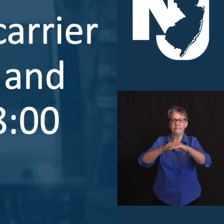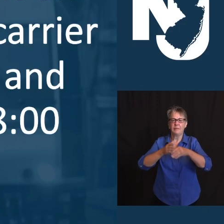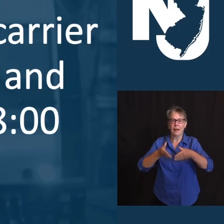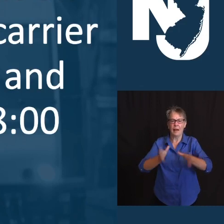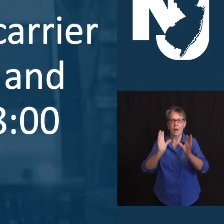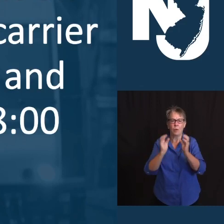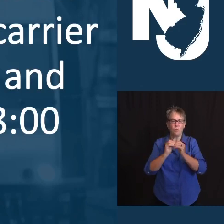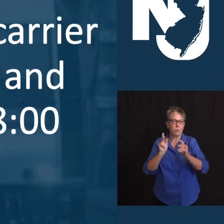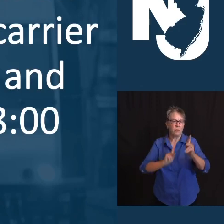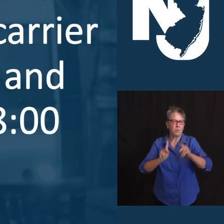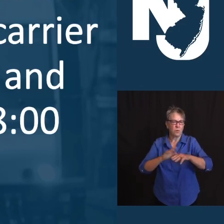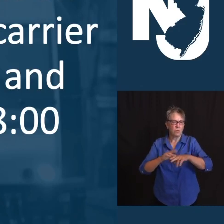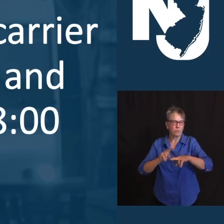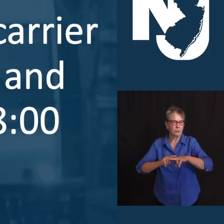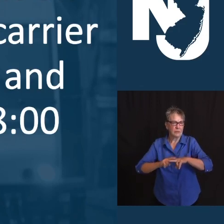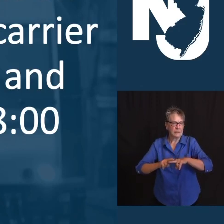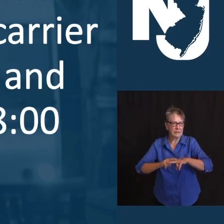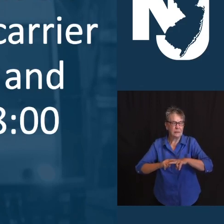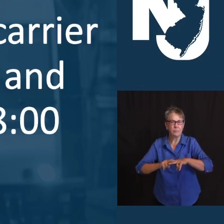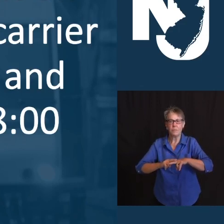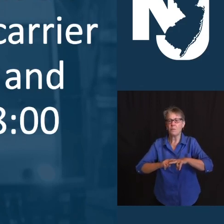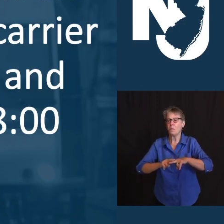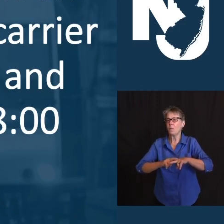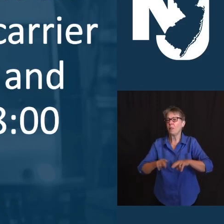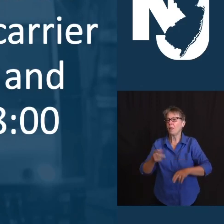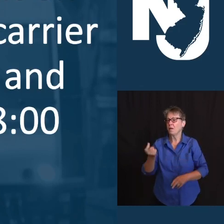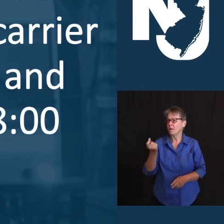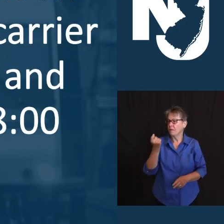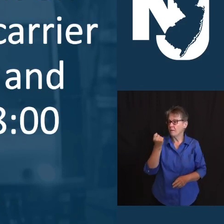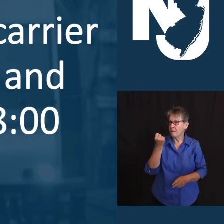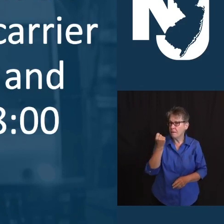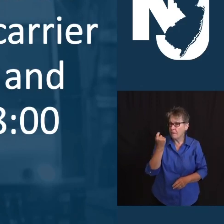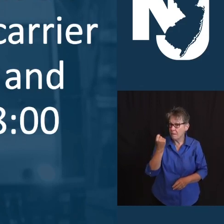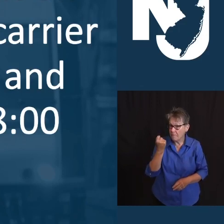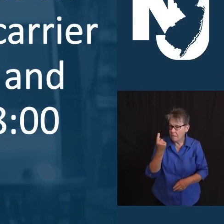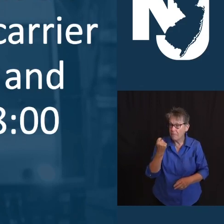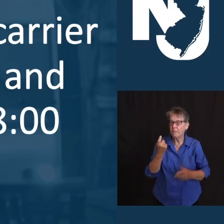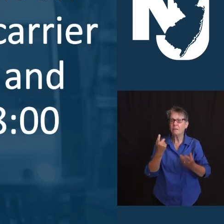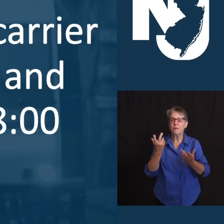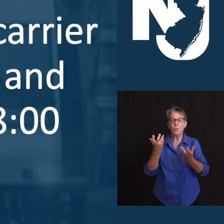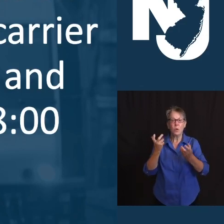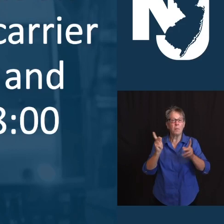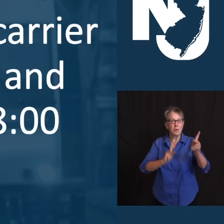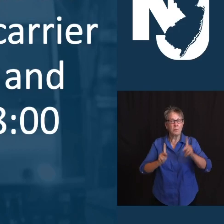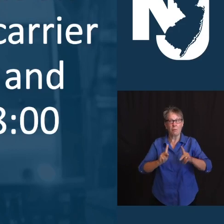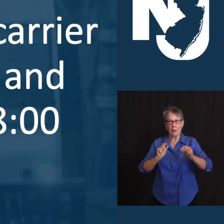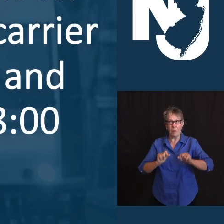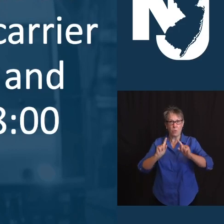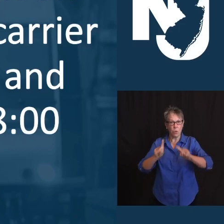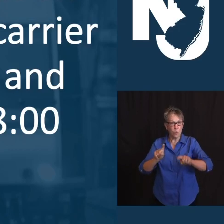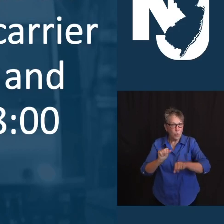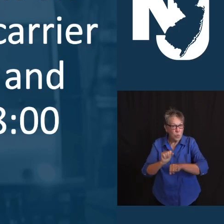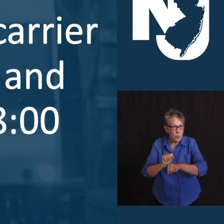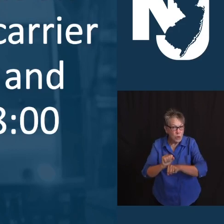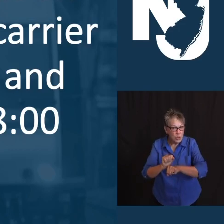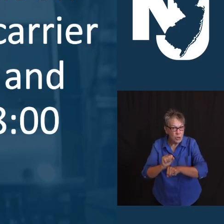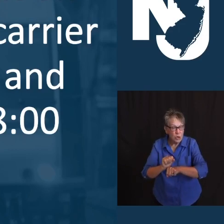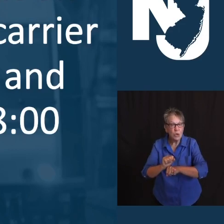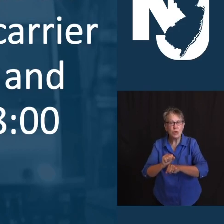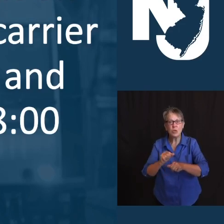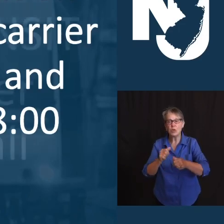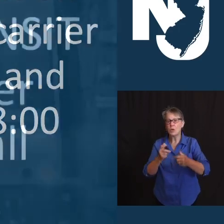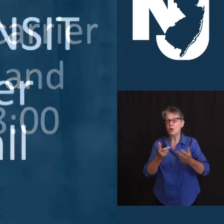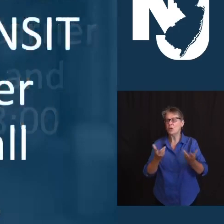to ensure that people are able to get to their jobs and that the system continues operating as efficiently as possible. To